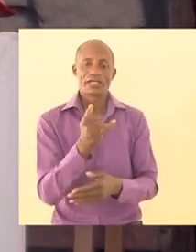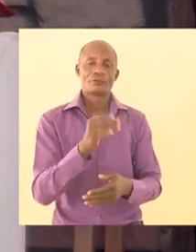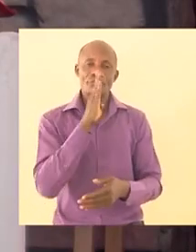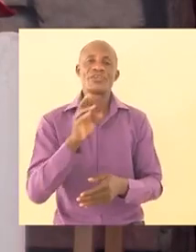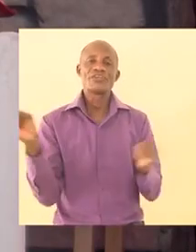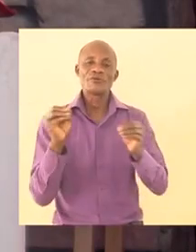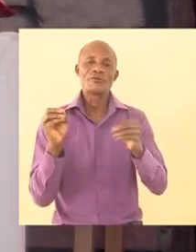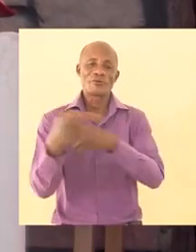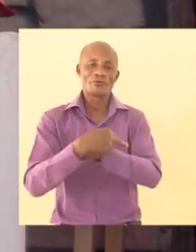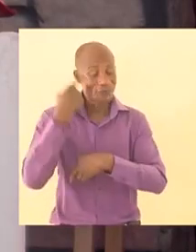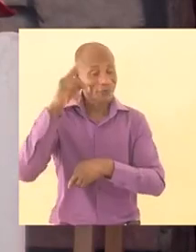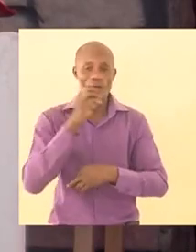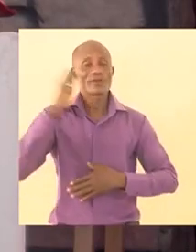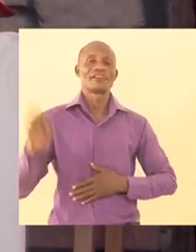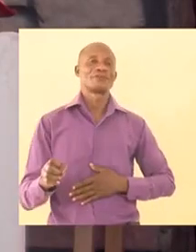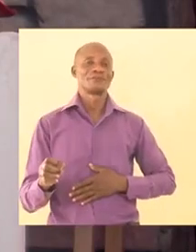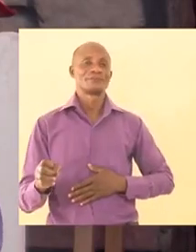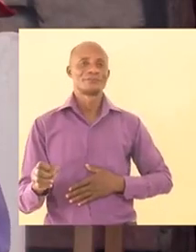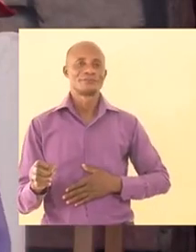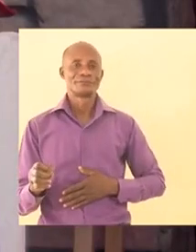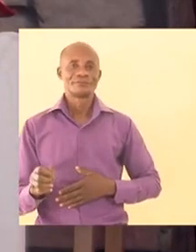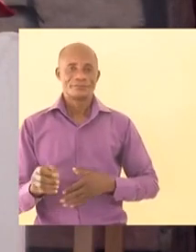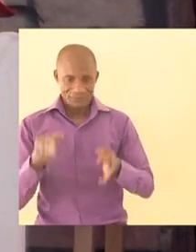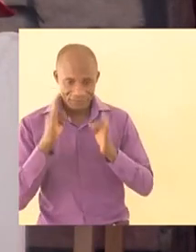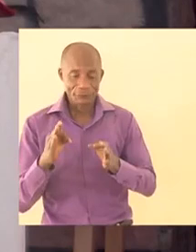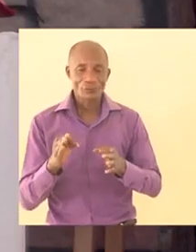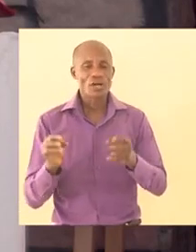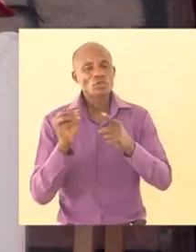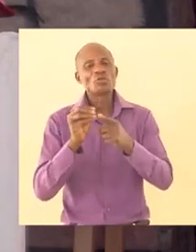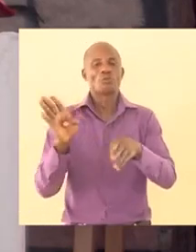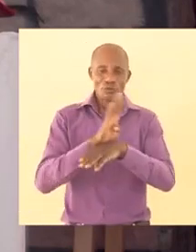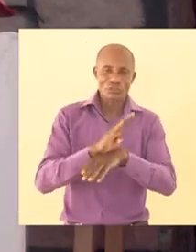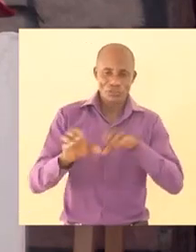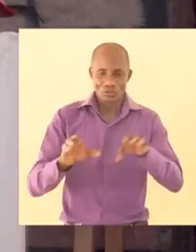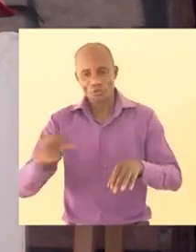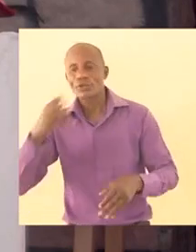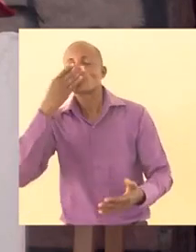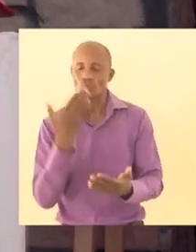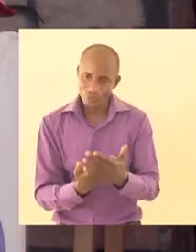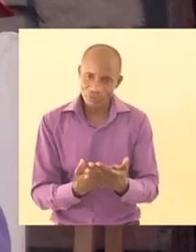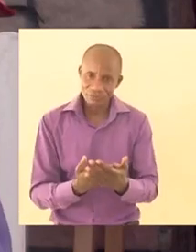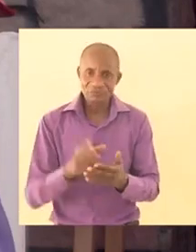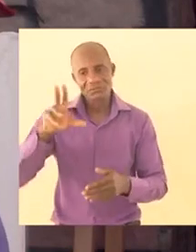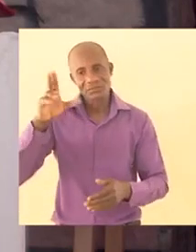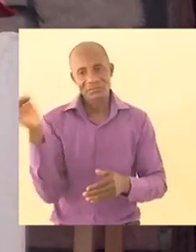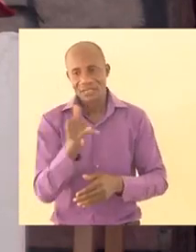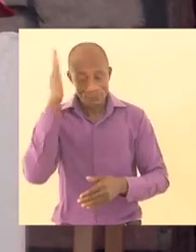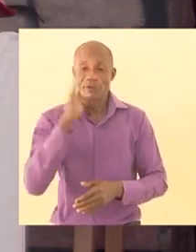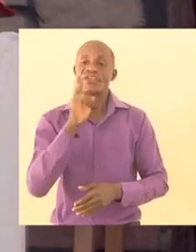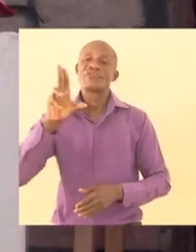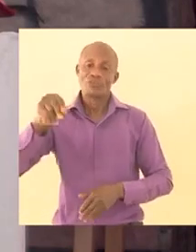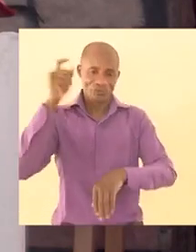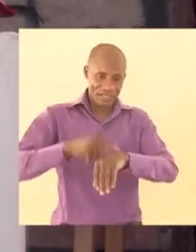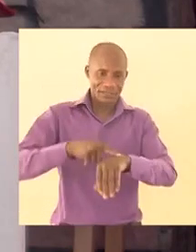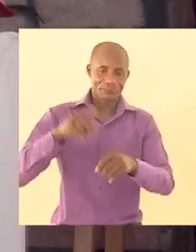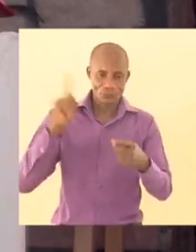do evil. Do you get the logic? If you are too busy doing good, there will be no time to do evil. And that's